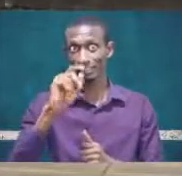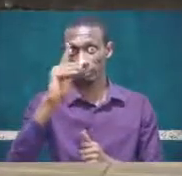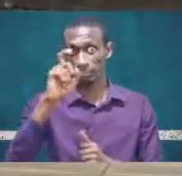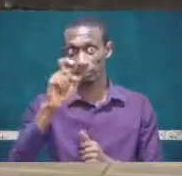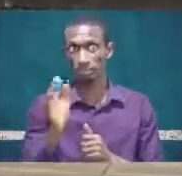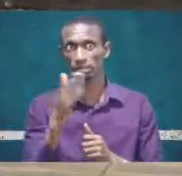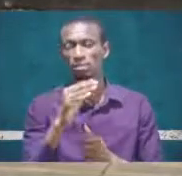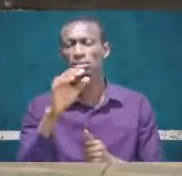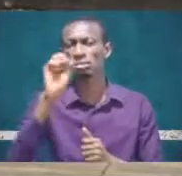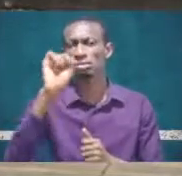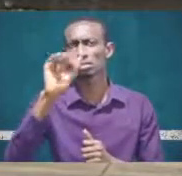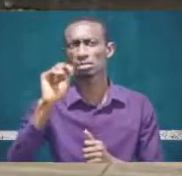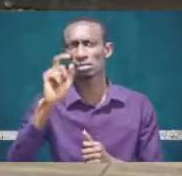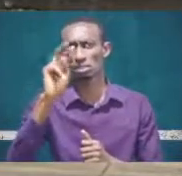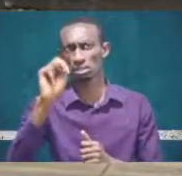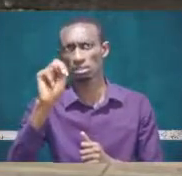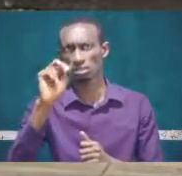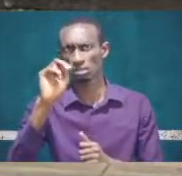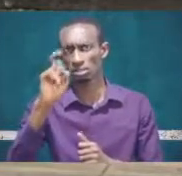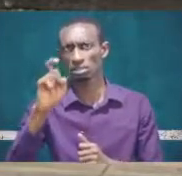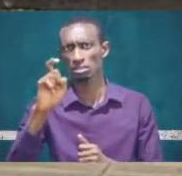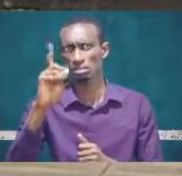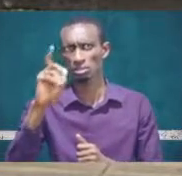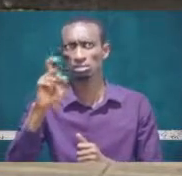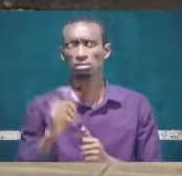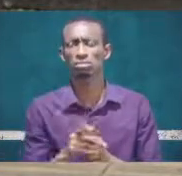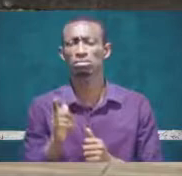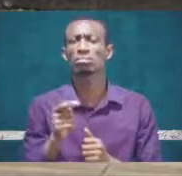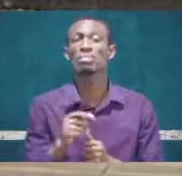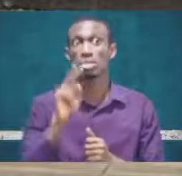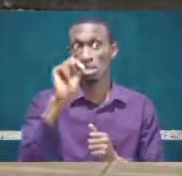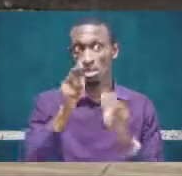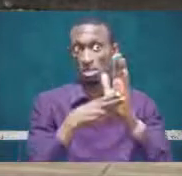going to take n to be odd number.